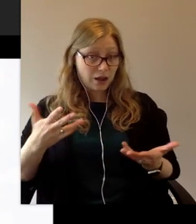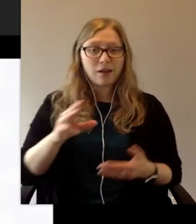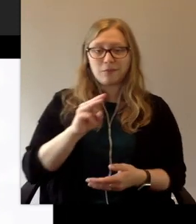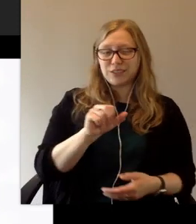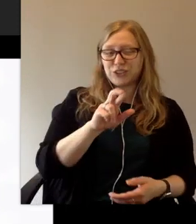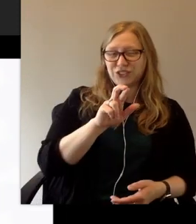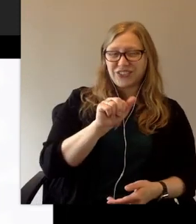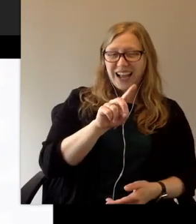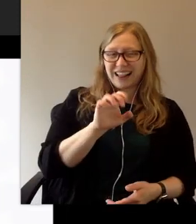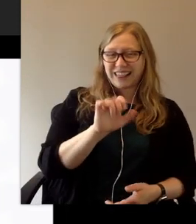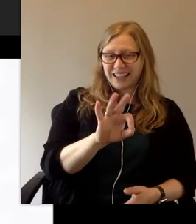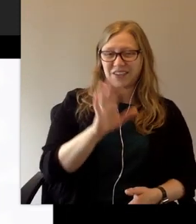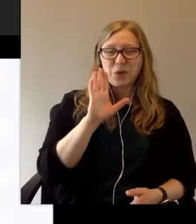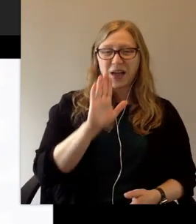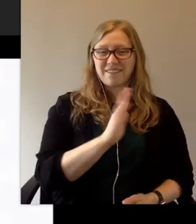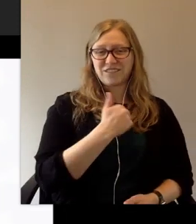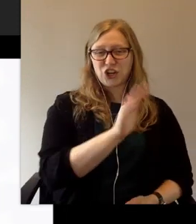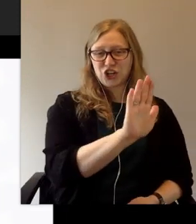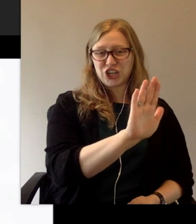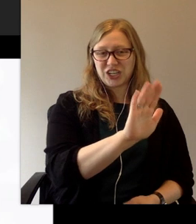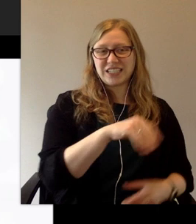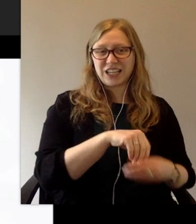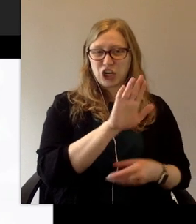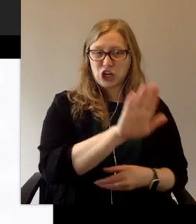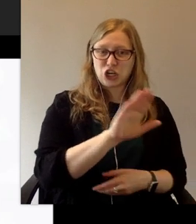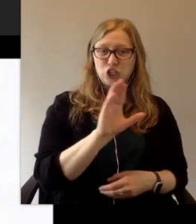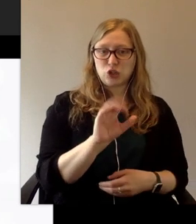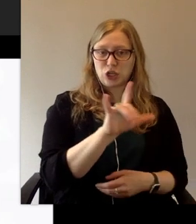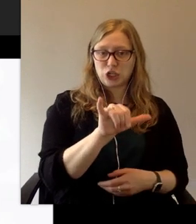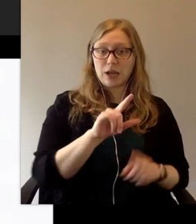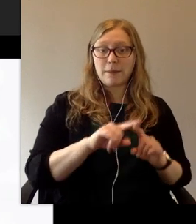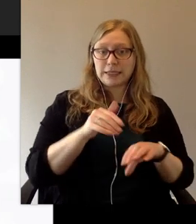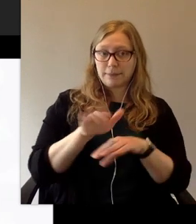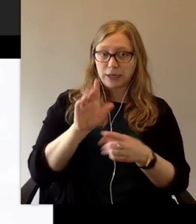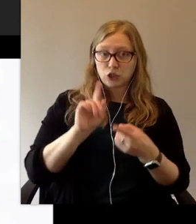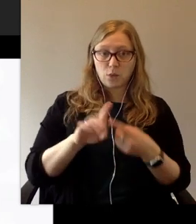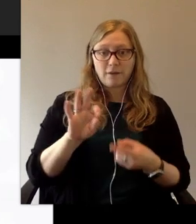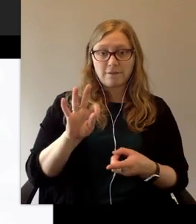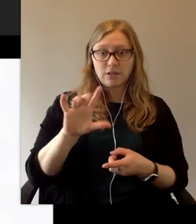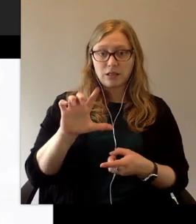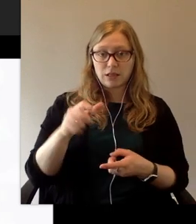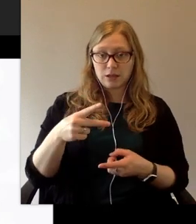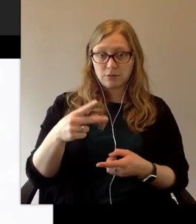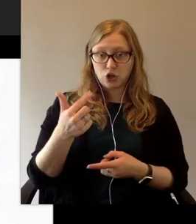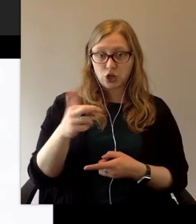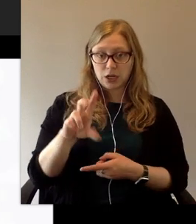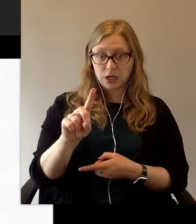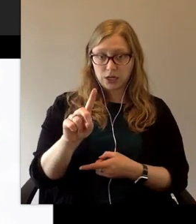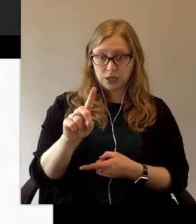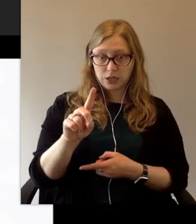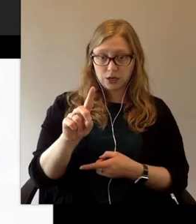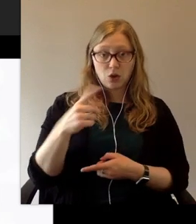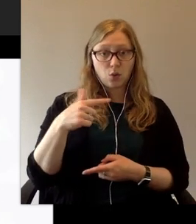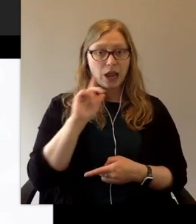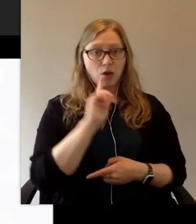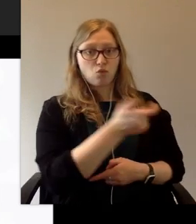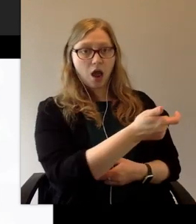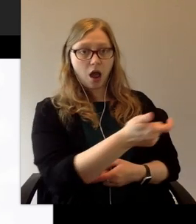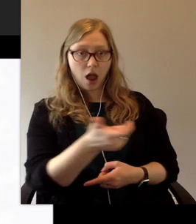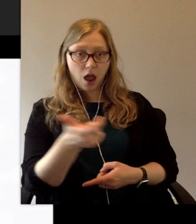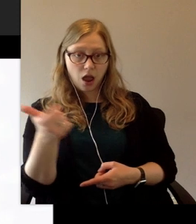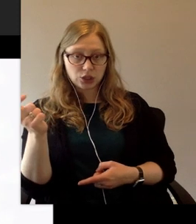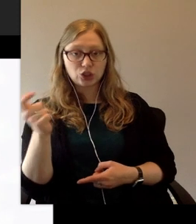link in her Schoology page. But you will submit your final speech to Flipgrid. We will be able to view them on Flipgrid and grade